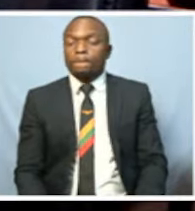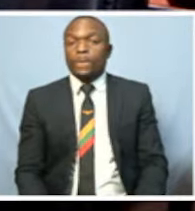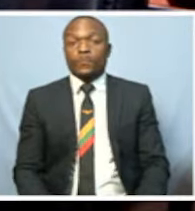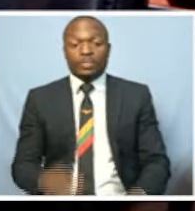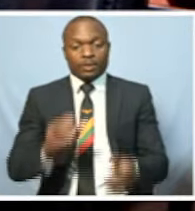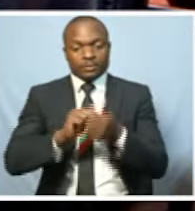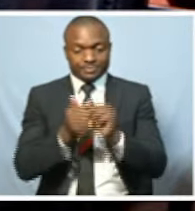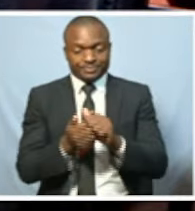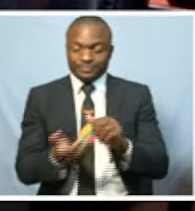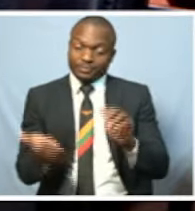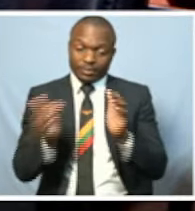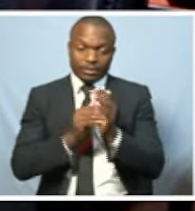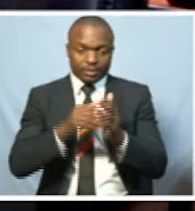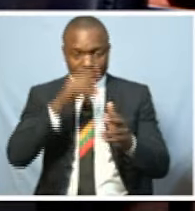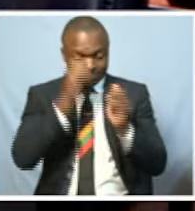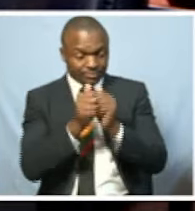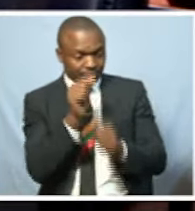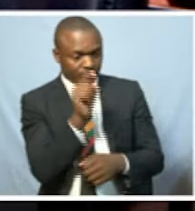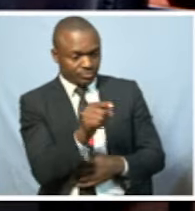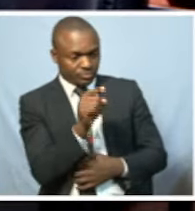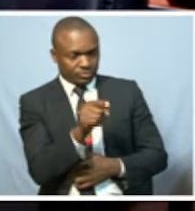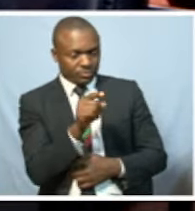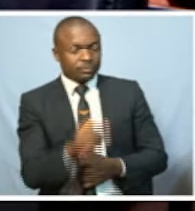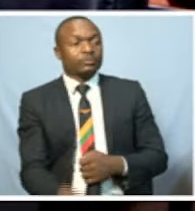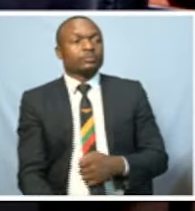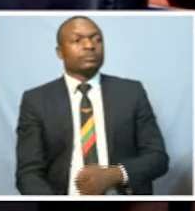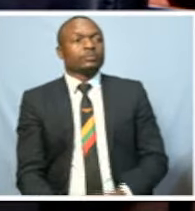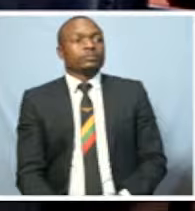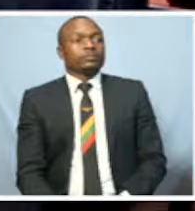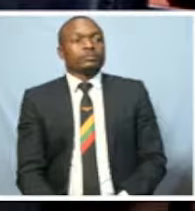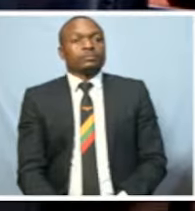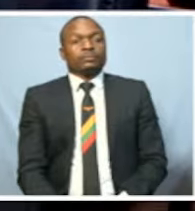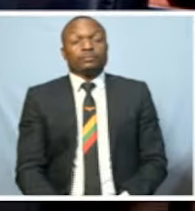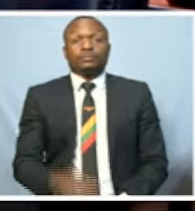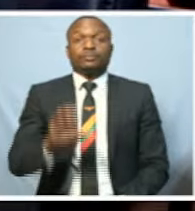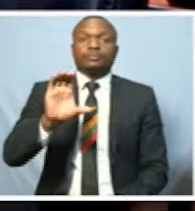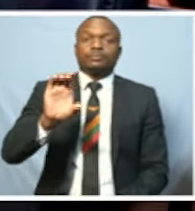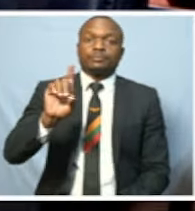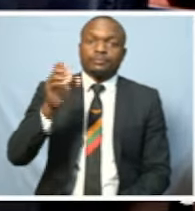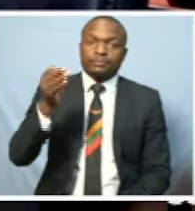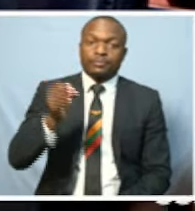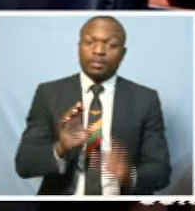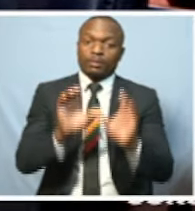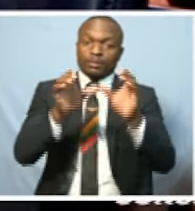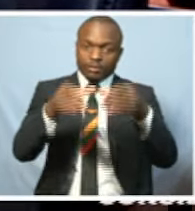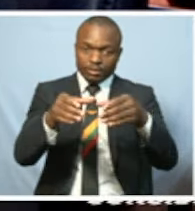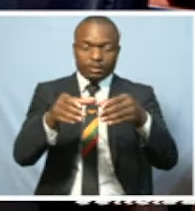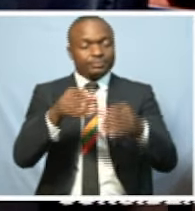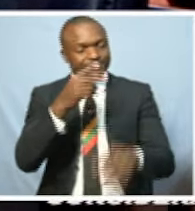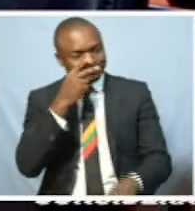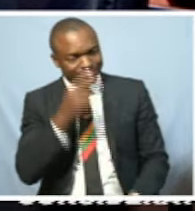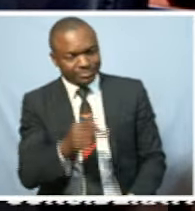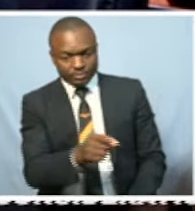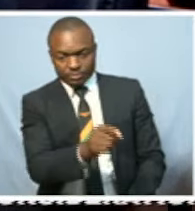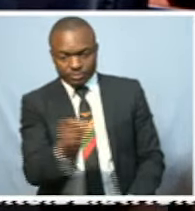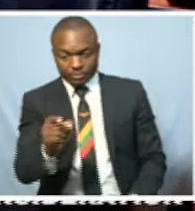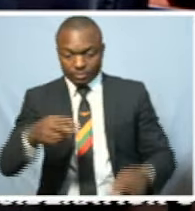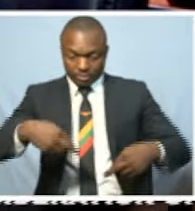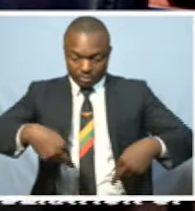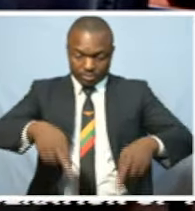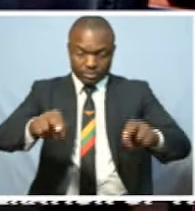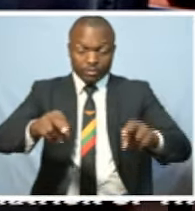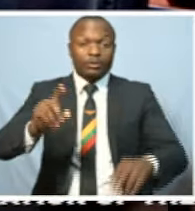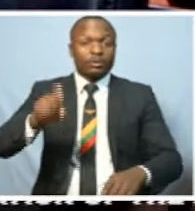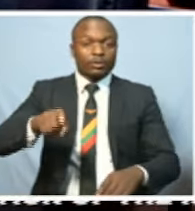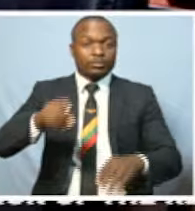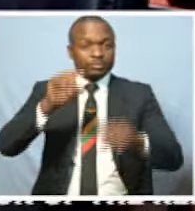problems again. Because for you, for the CDF committee to realize that these roads needed to